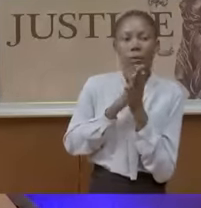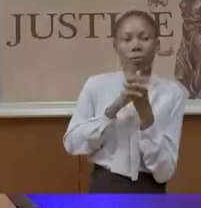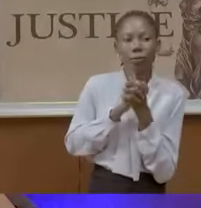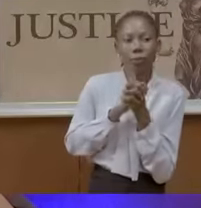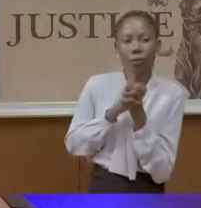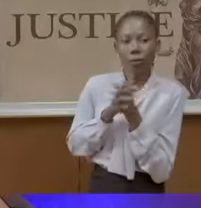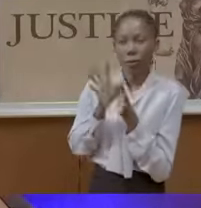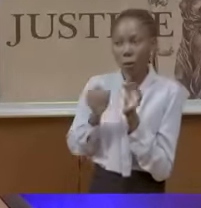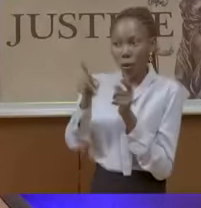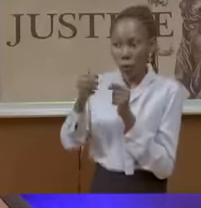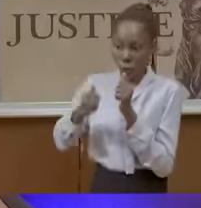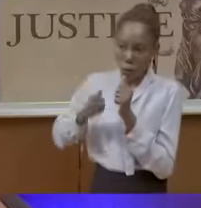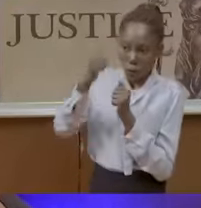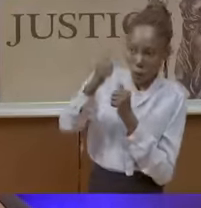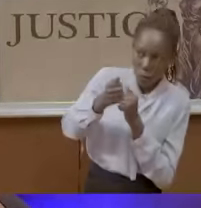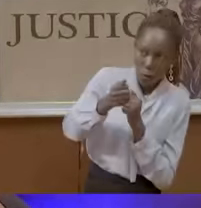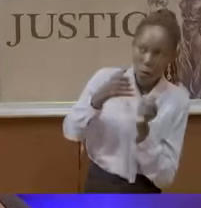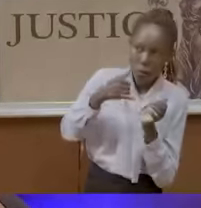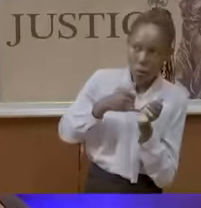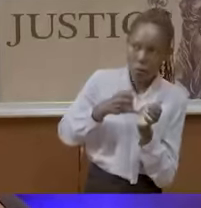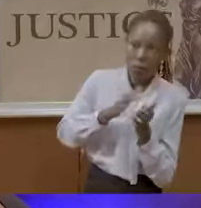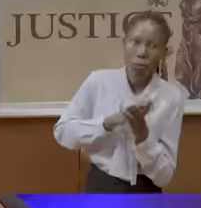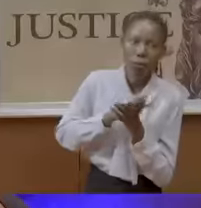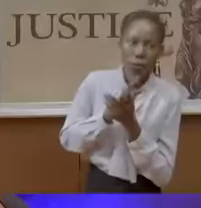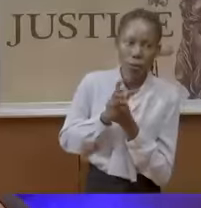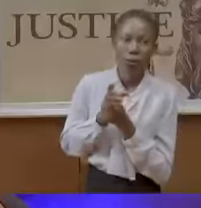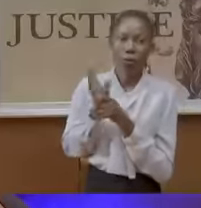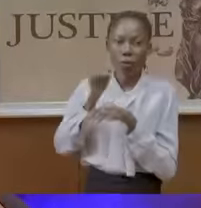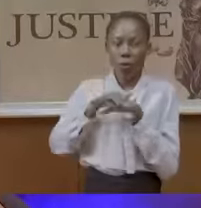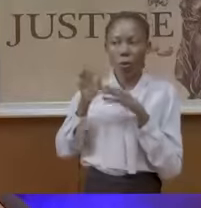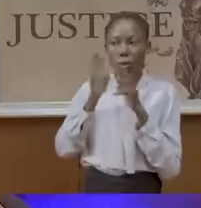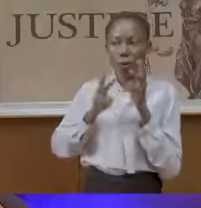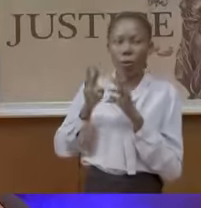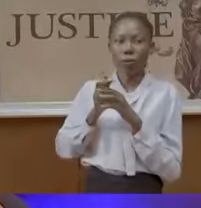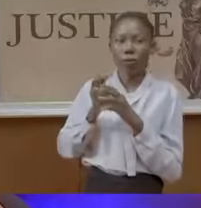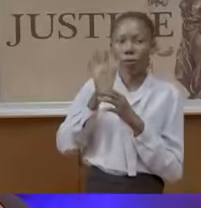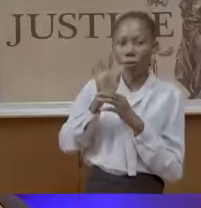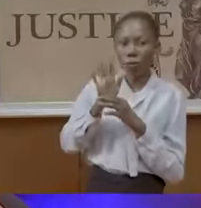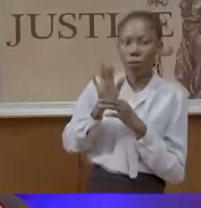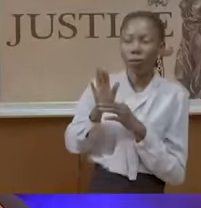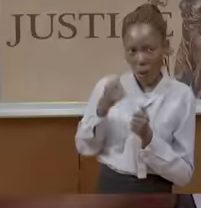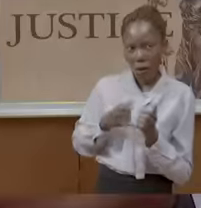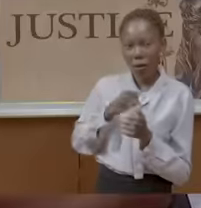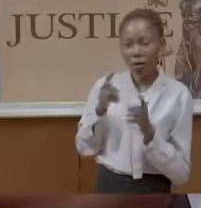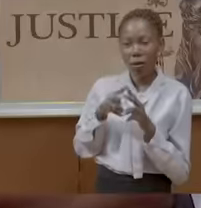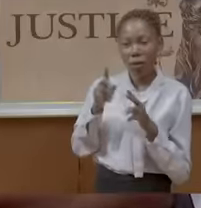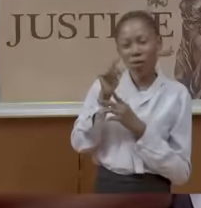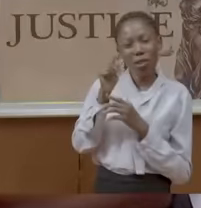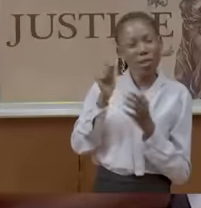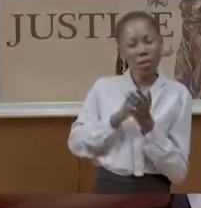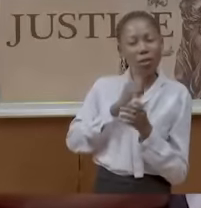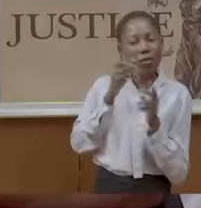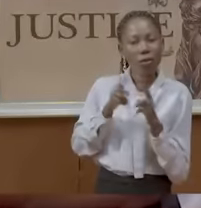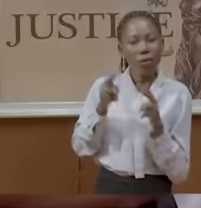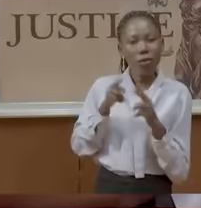If you get promoted, we will review it in the office. You can't be promoted. Day upward. That is it. 5 children is no joke.